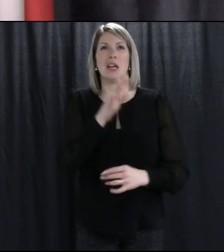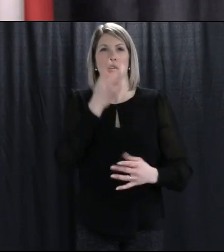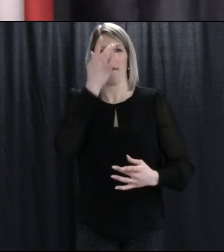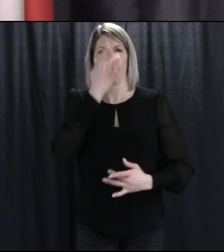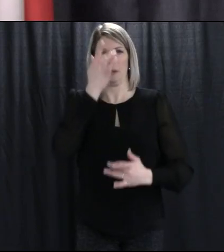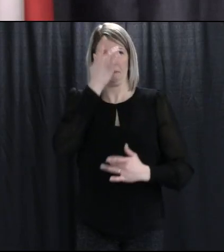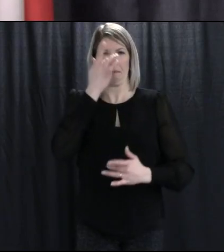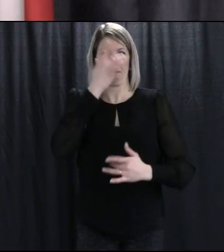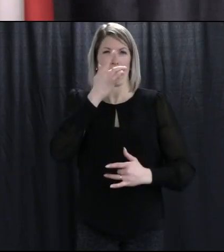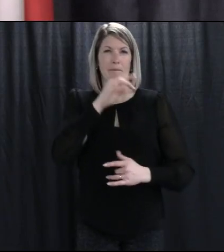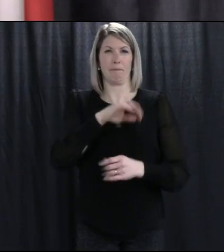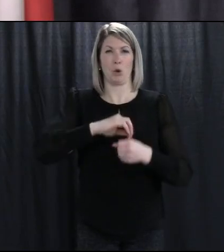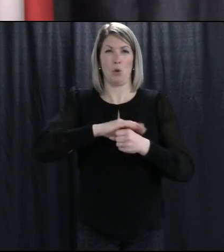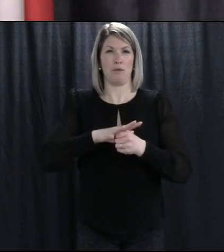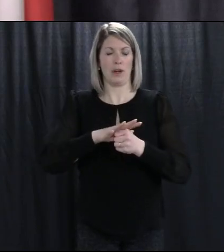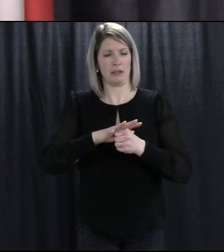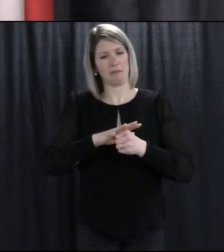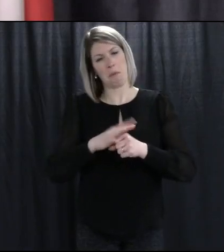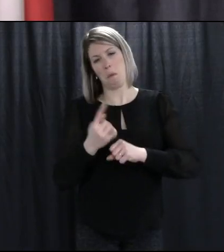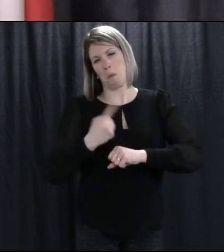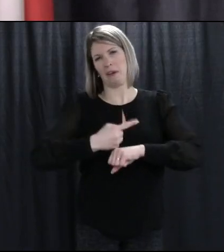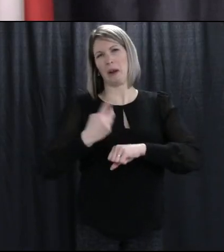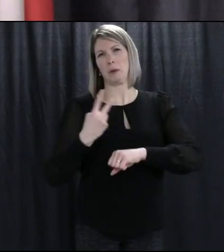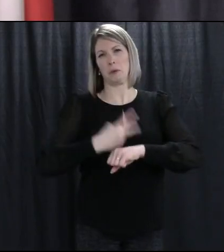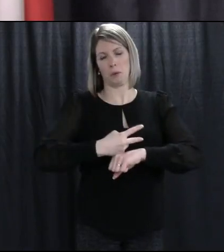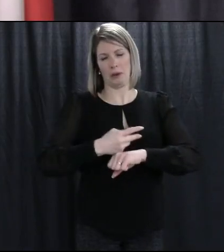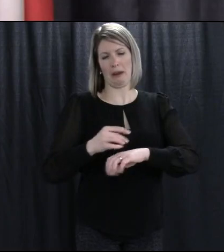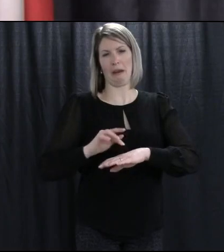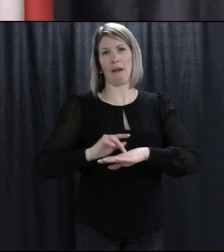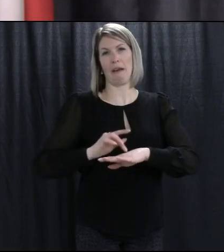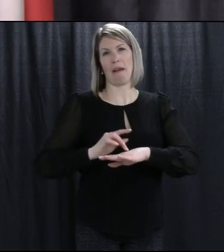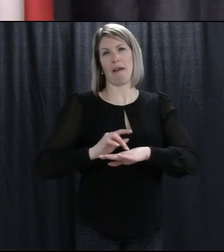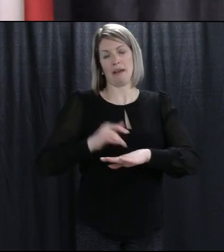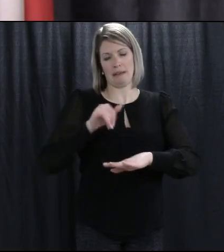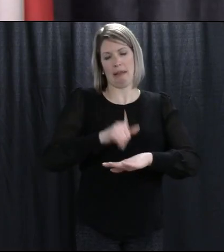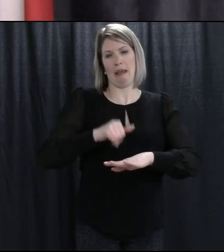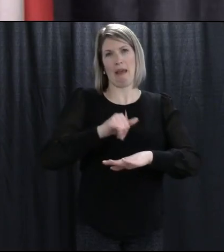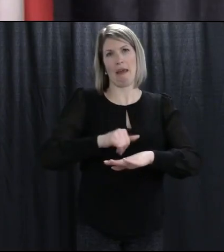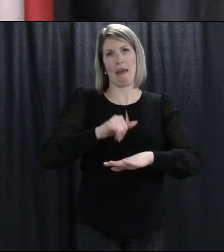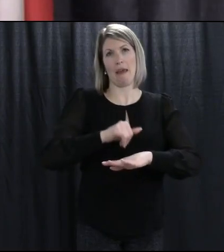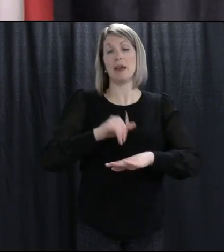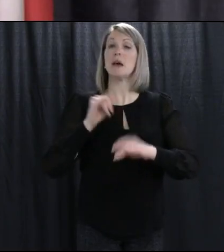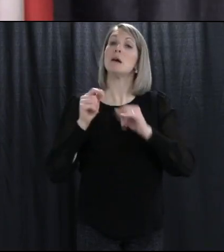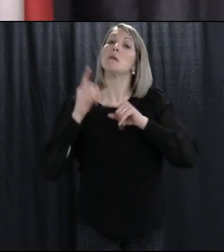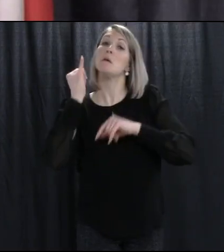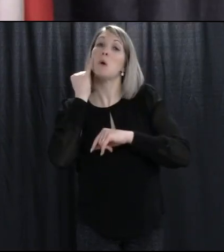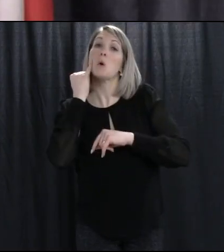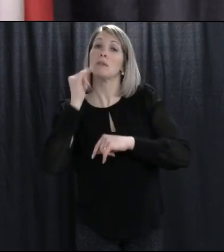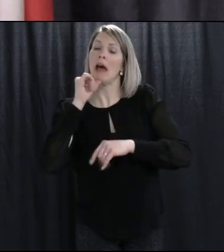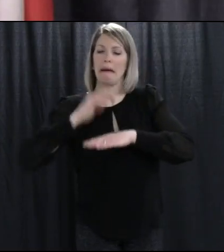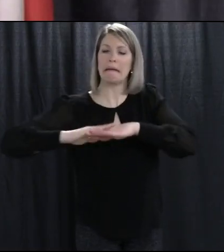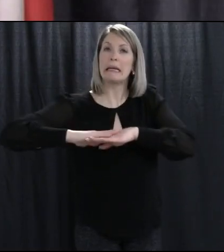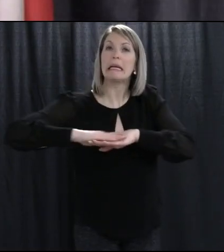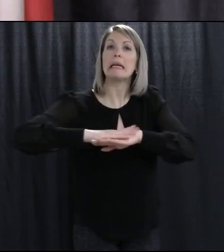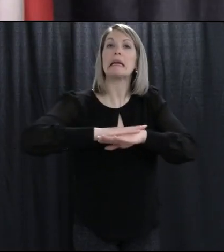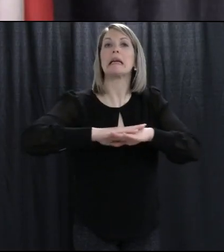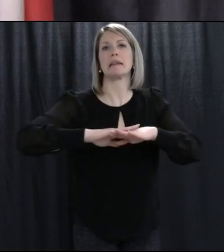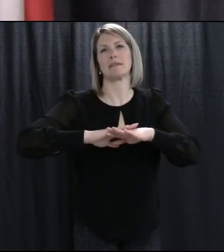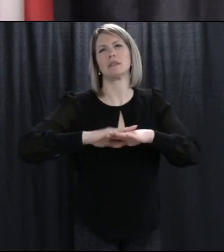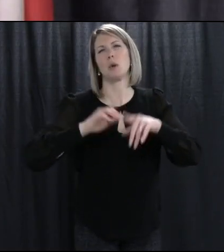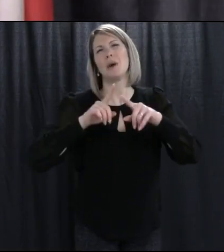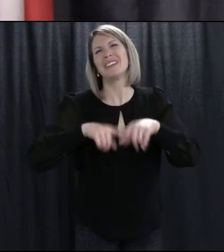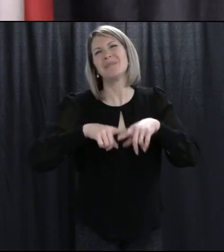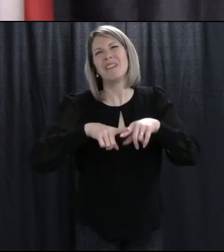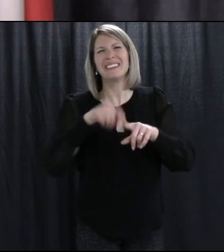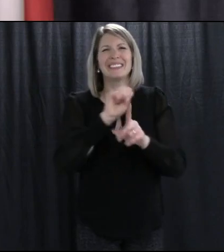extended period, perhaps for a few days on surfaces, but that's if they're not cleaned and if the surrounding environment is suitable.